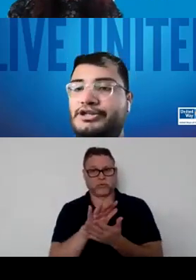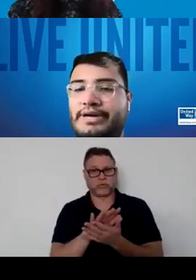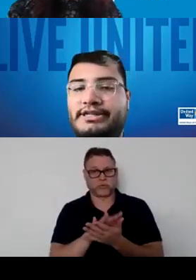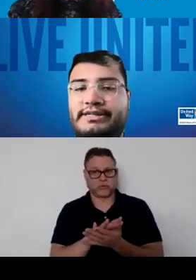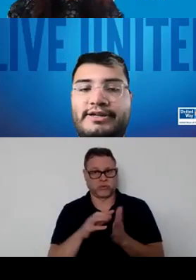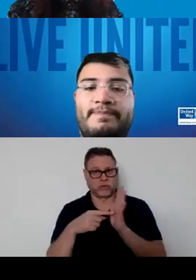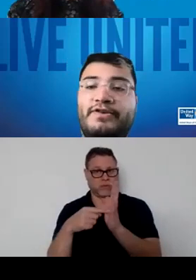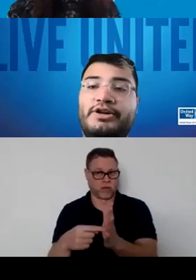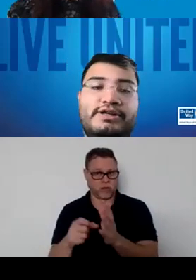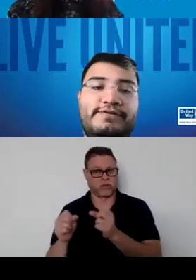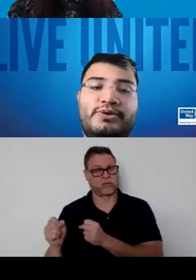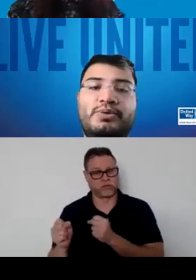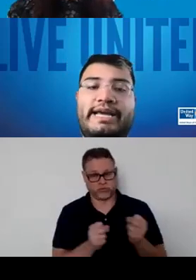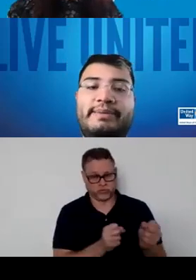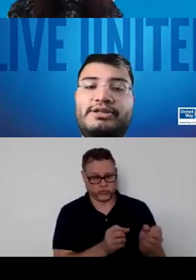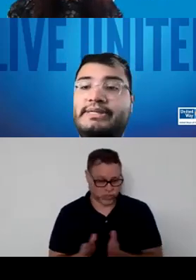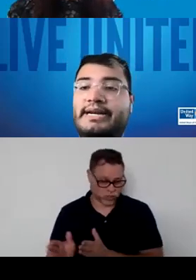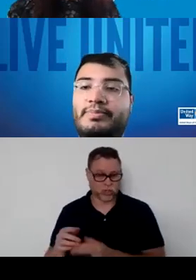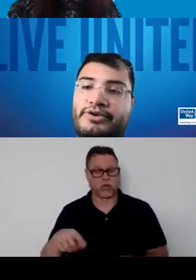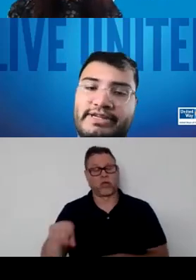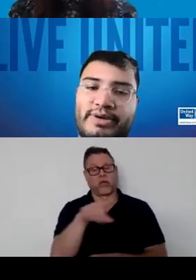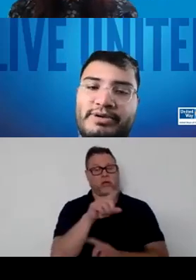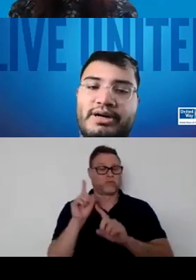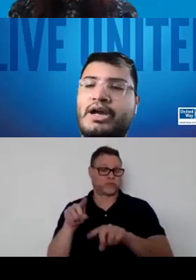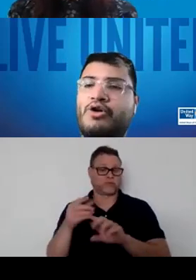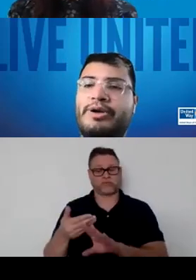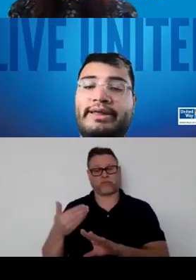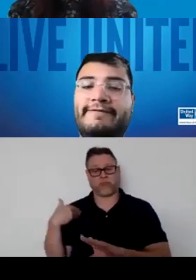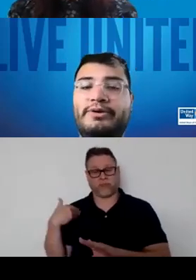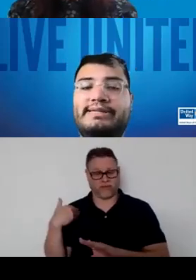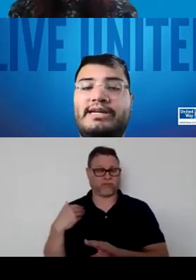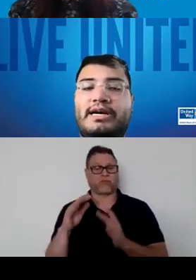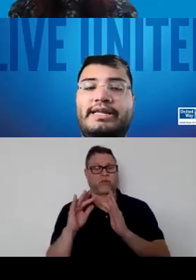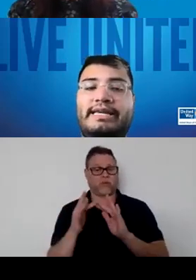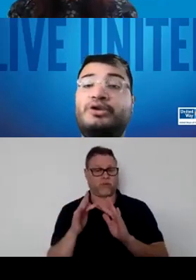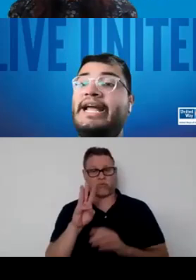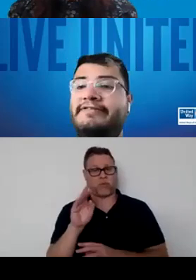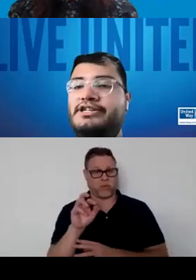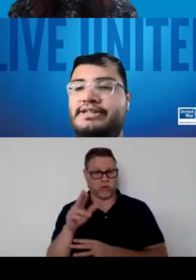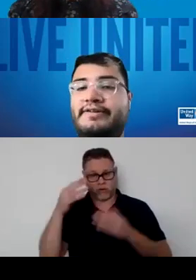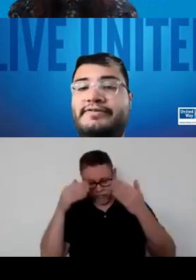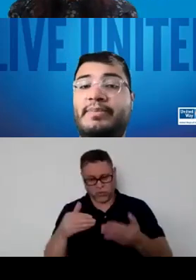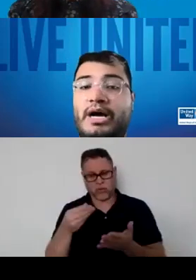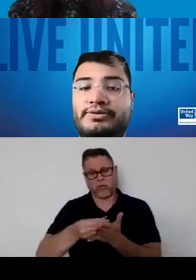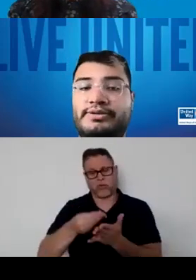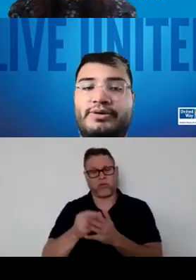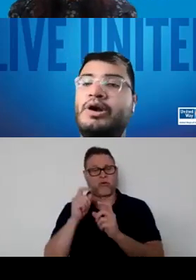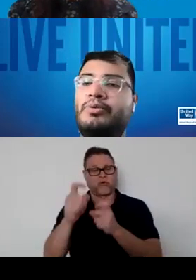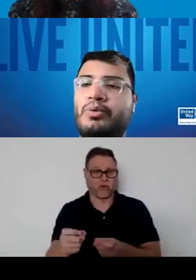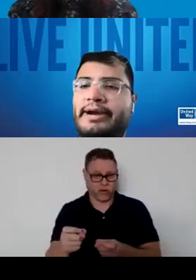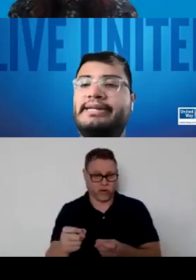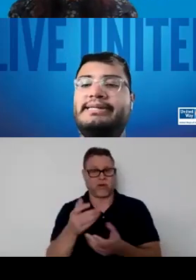and a strategy. So for those of you who were able to attend our previous webinar, we mainly focused on the grant features of the model.